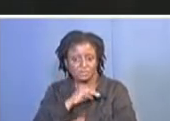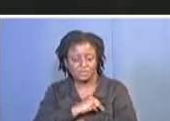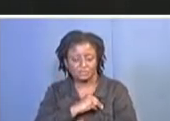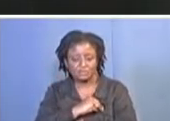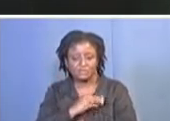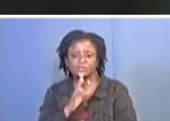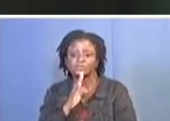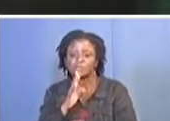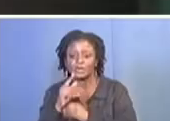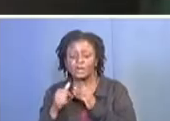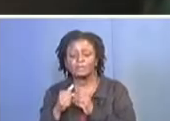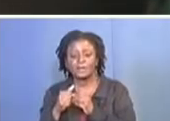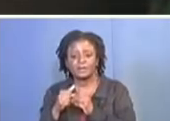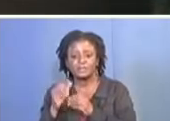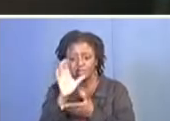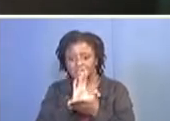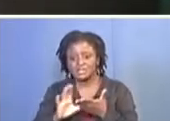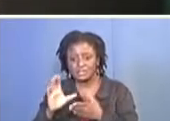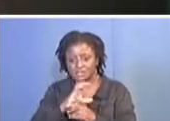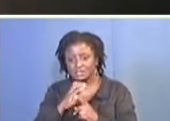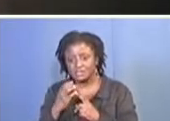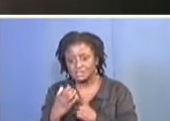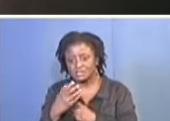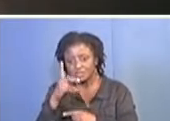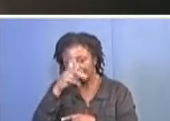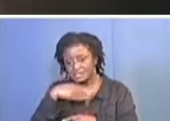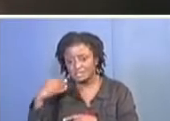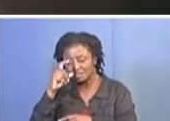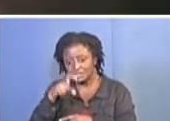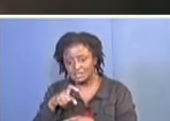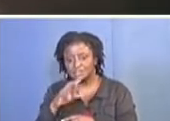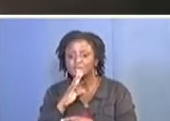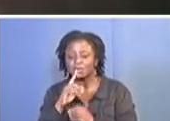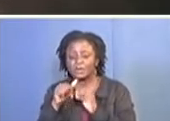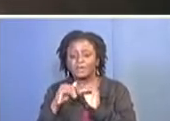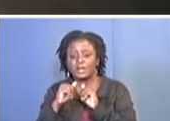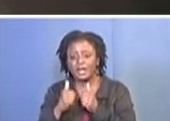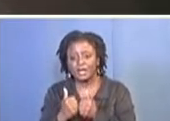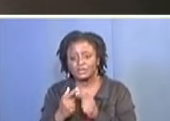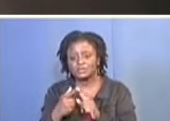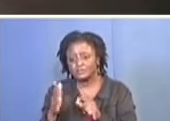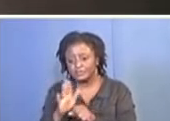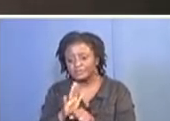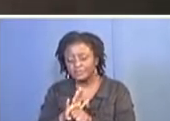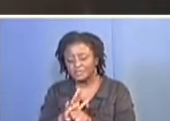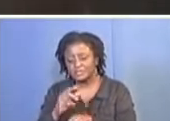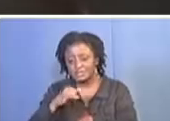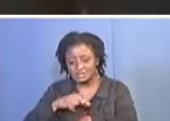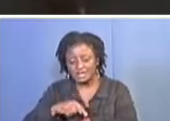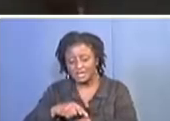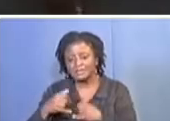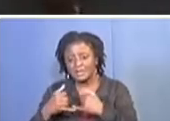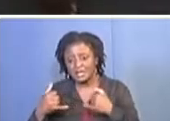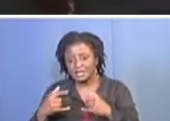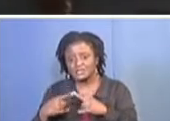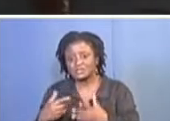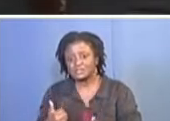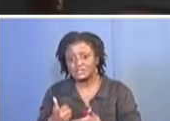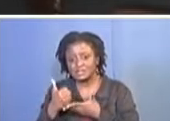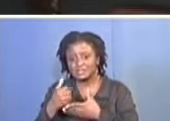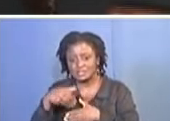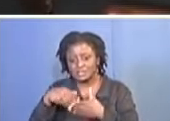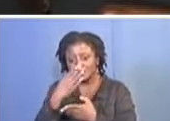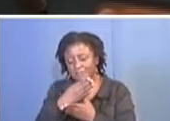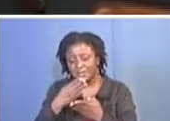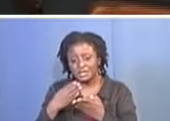conditions and needs and discussed how to fulfill timelines to assist the ministry's budget planning process. Those in attendance agreed that a